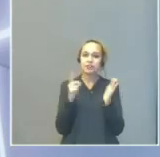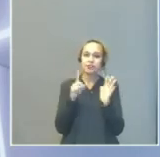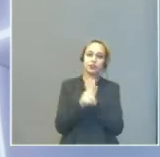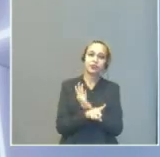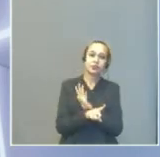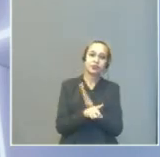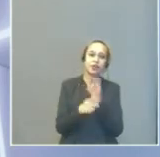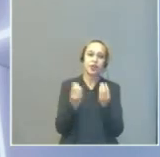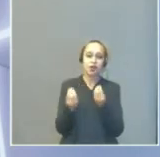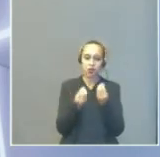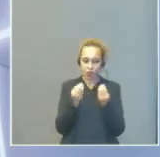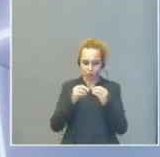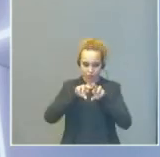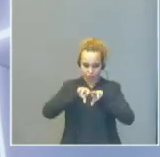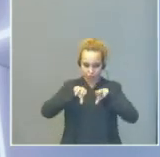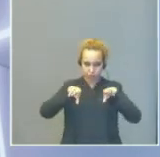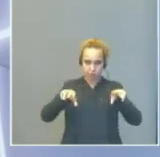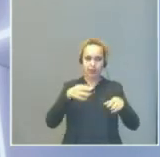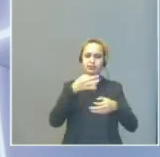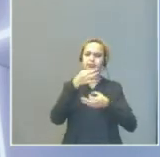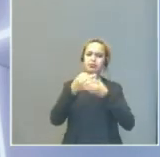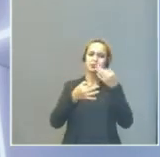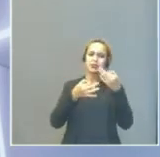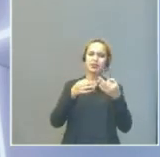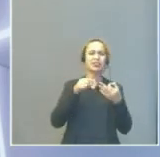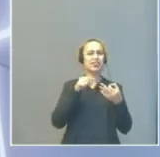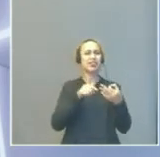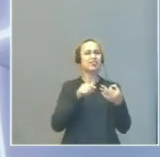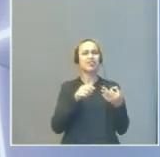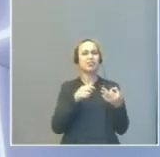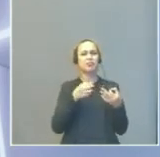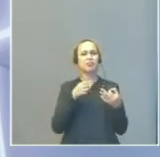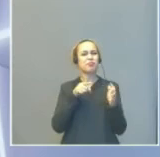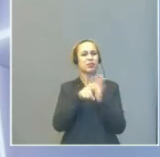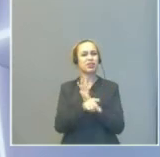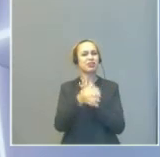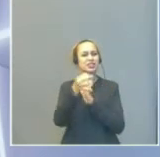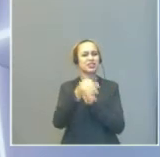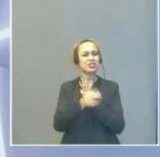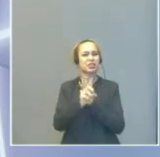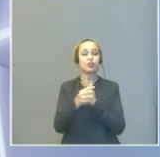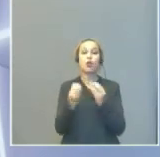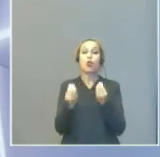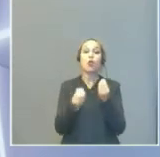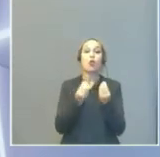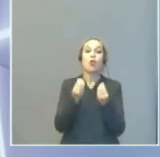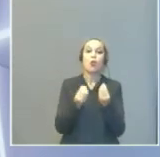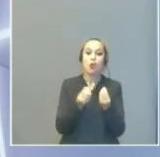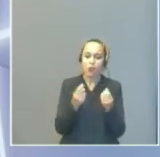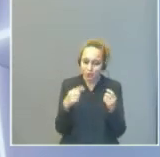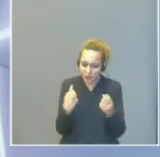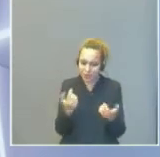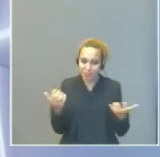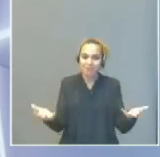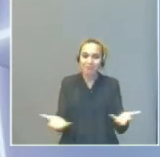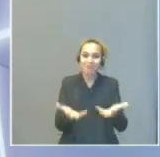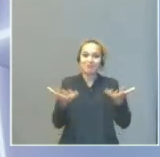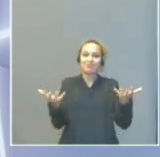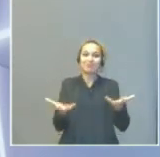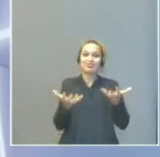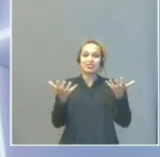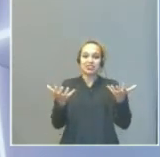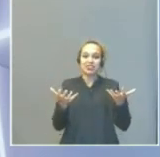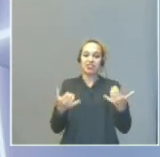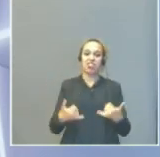views, but how do we encourage rupture, errancy? How